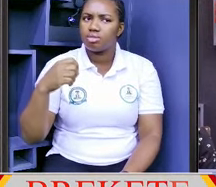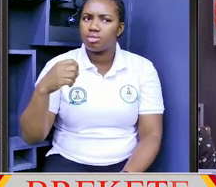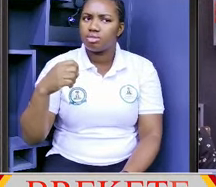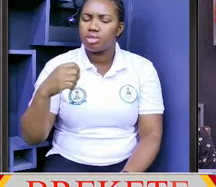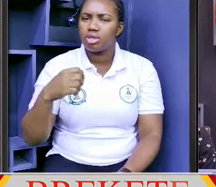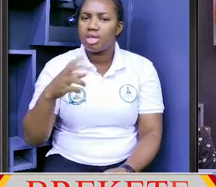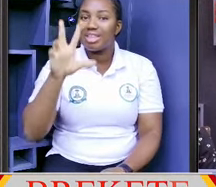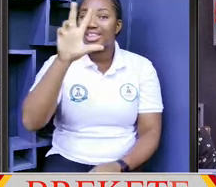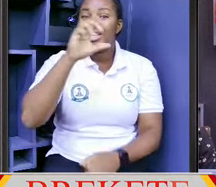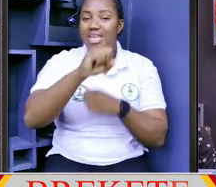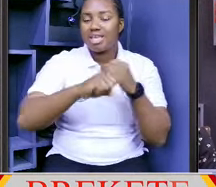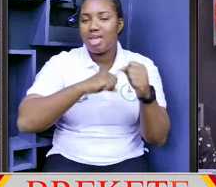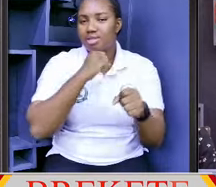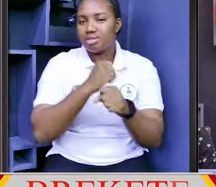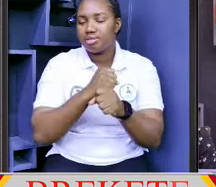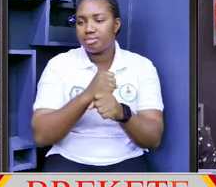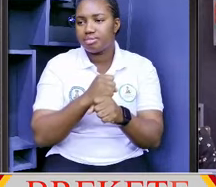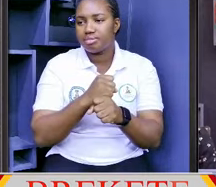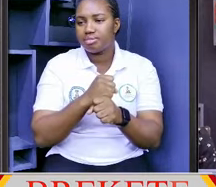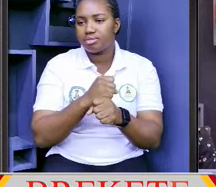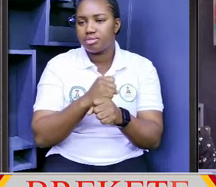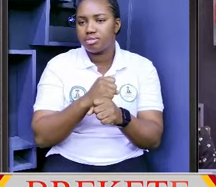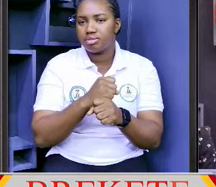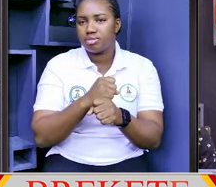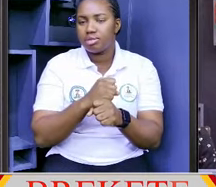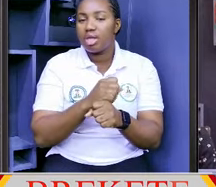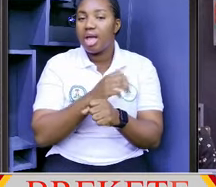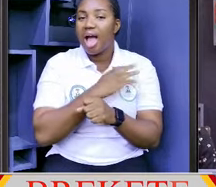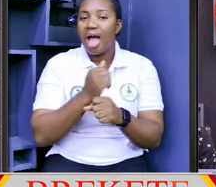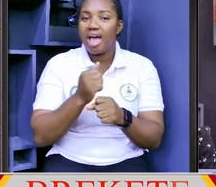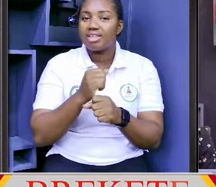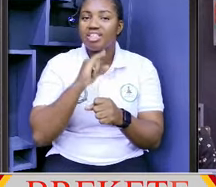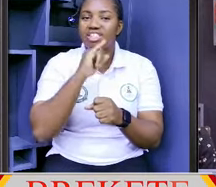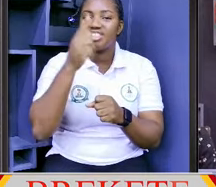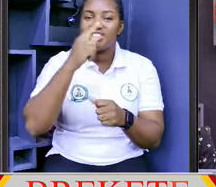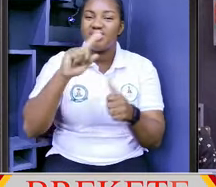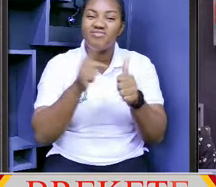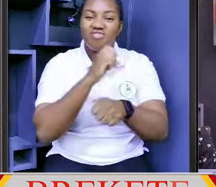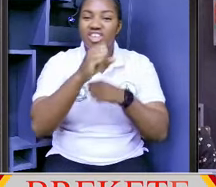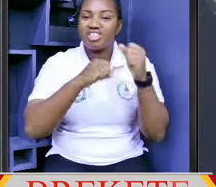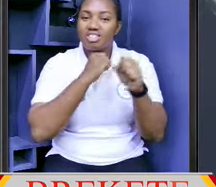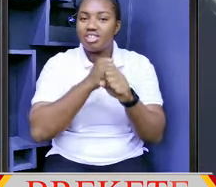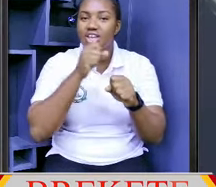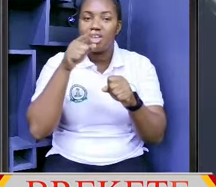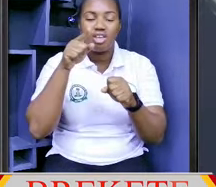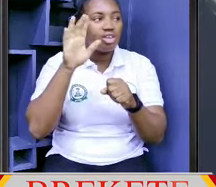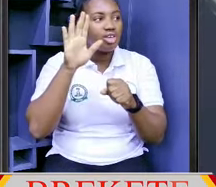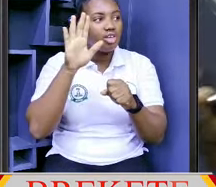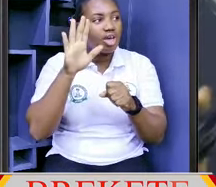3 years. 3 years. Yes, sir. Now the first year, now your wife run leave you.